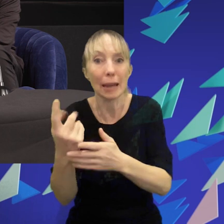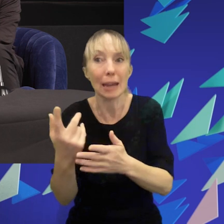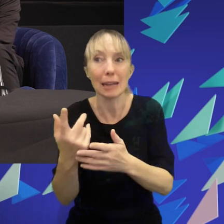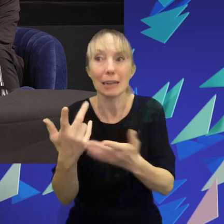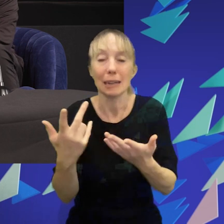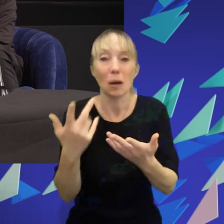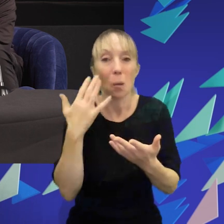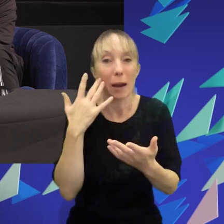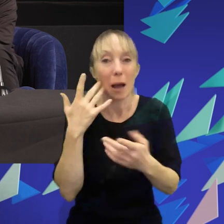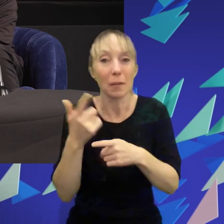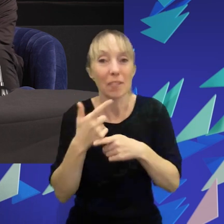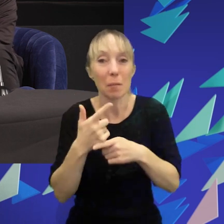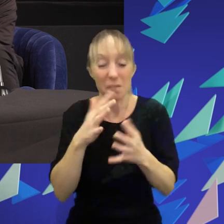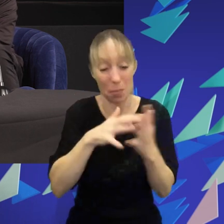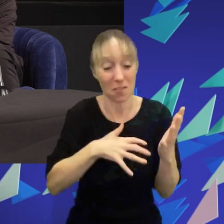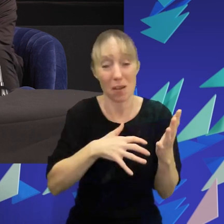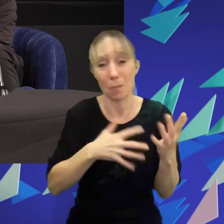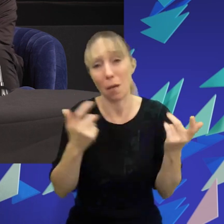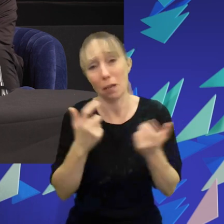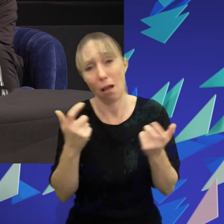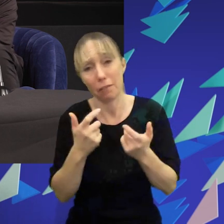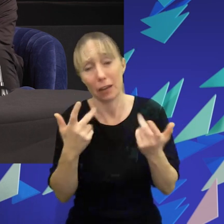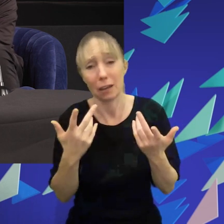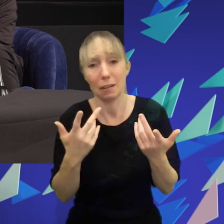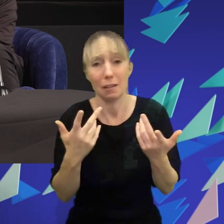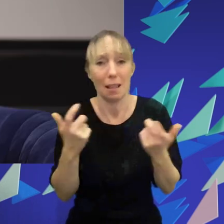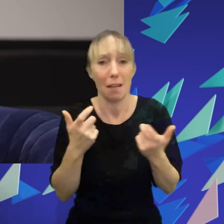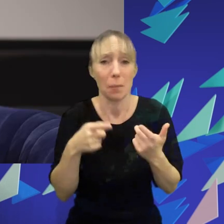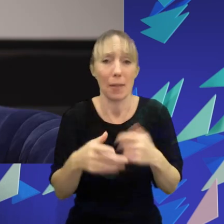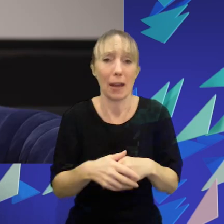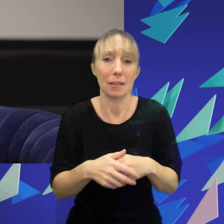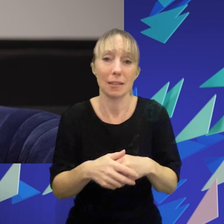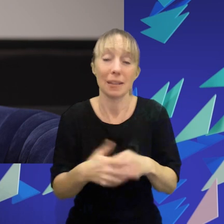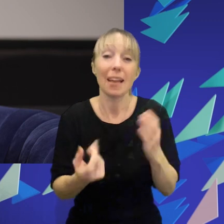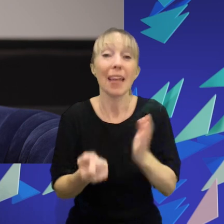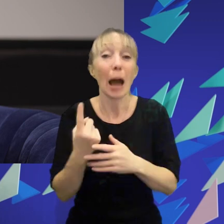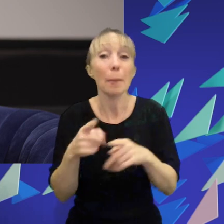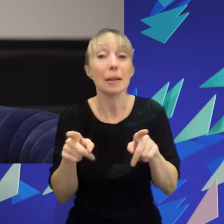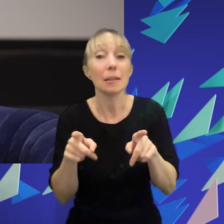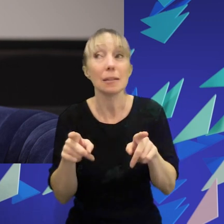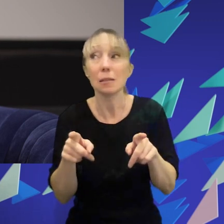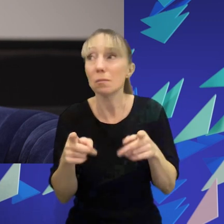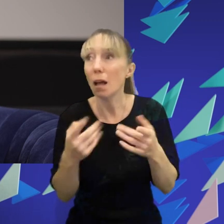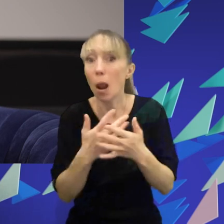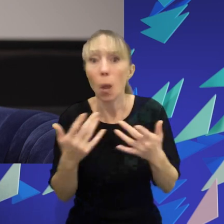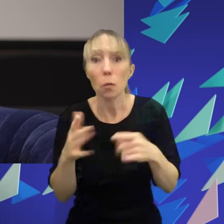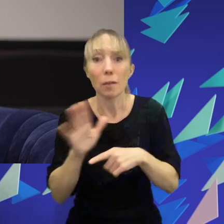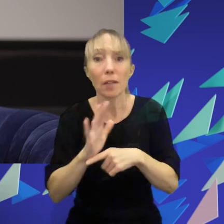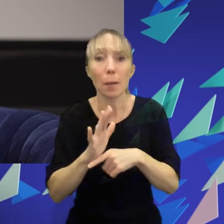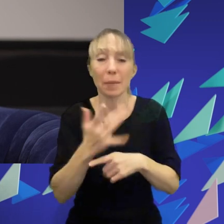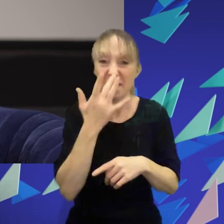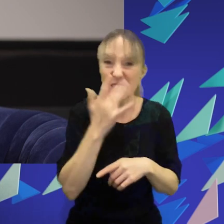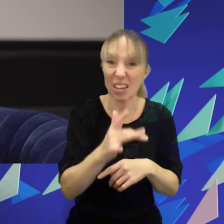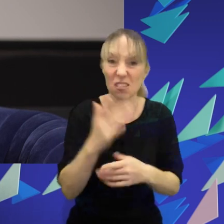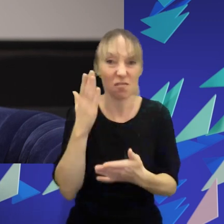things that were coming out from the script. And I was laughing about it. And that happened a lot with films. You know, I have learned that fiction